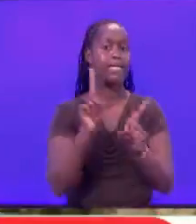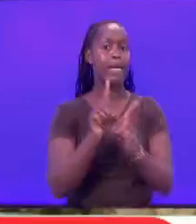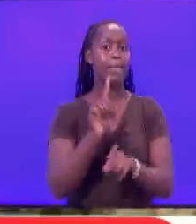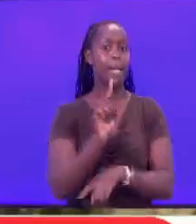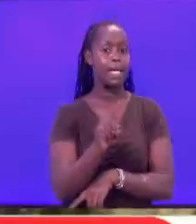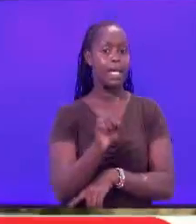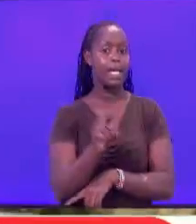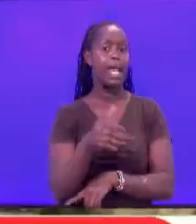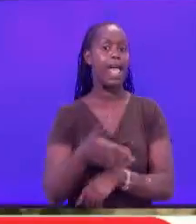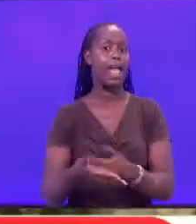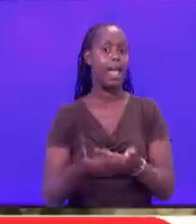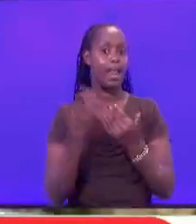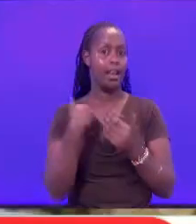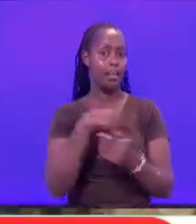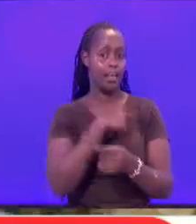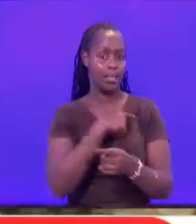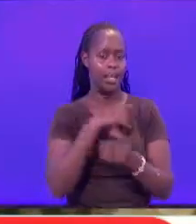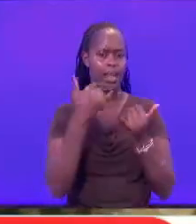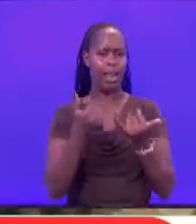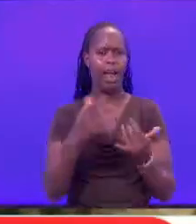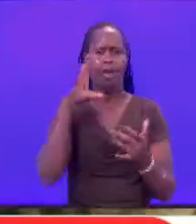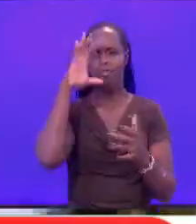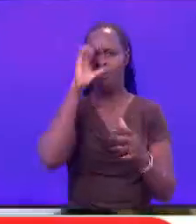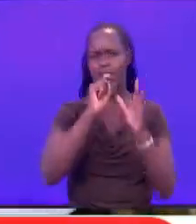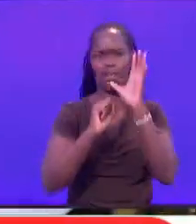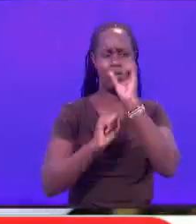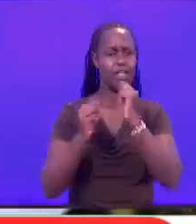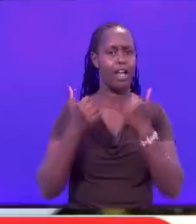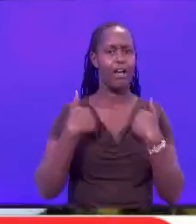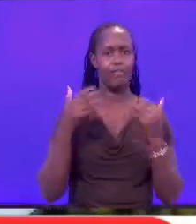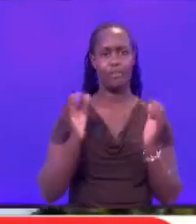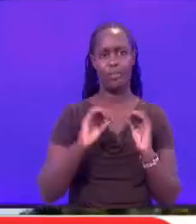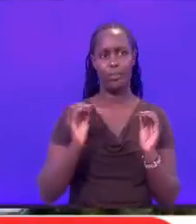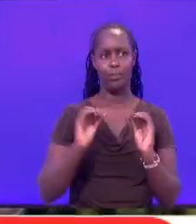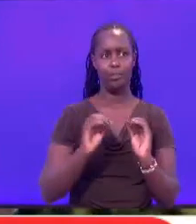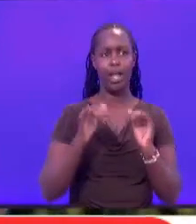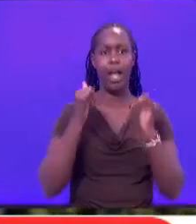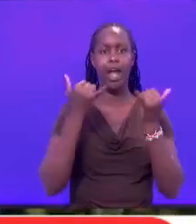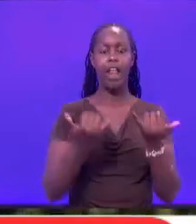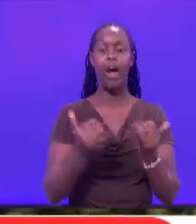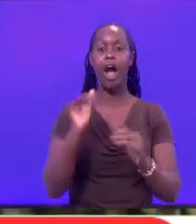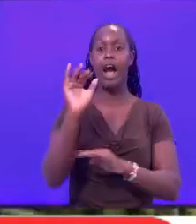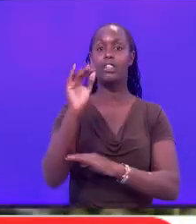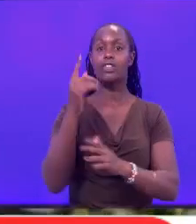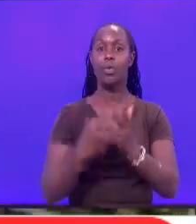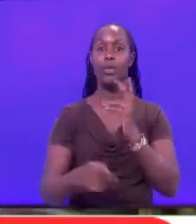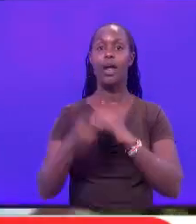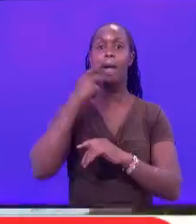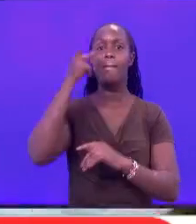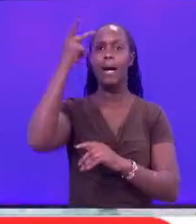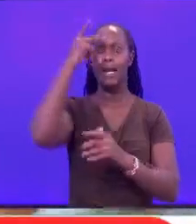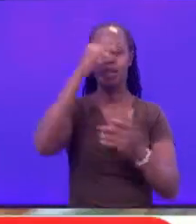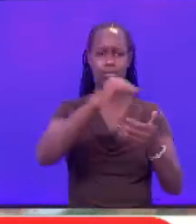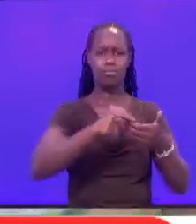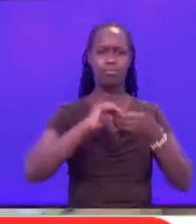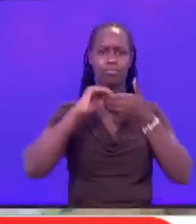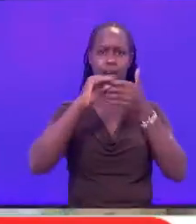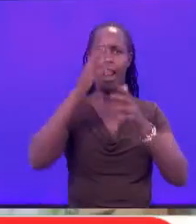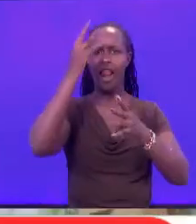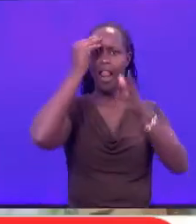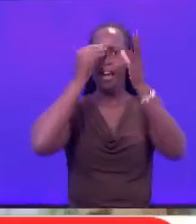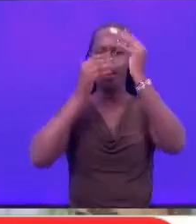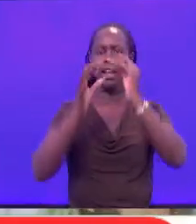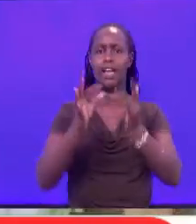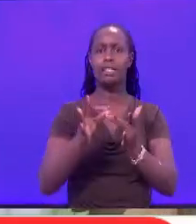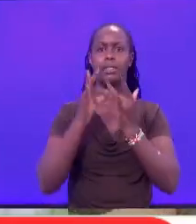imetusaidia, at least hiyo kesi ya absenteeism imeteremka chini. A call has now been made for more parental engagement in learning and especially for the